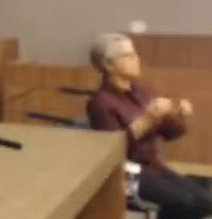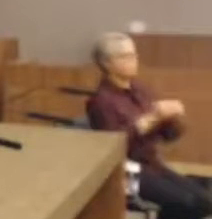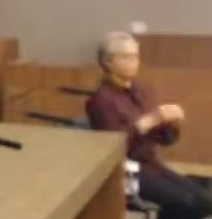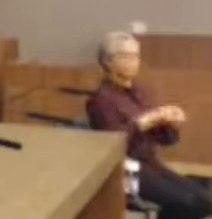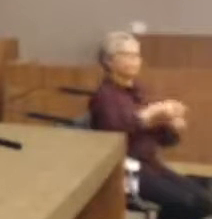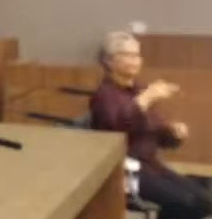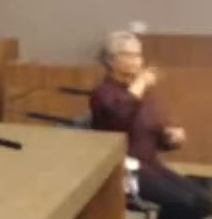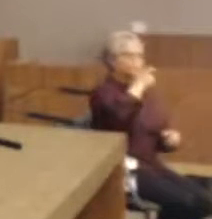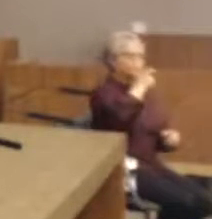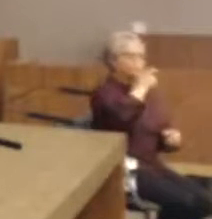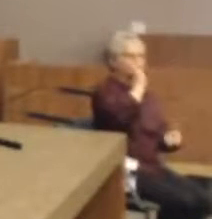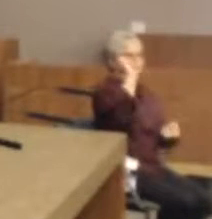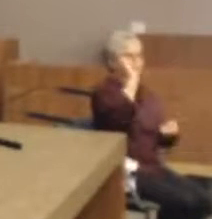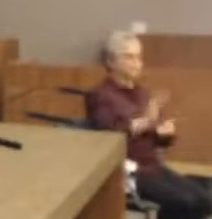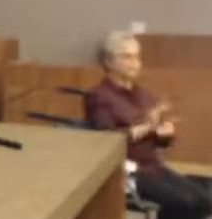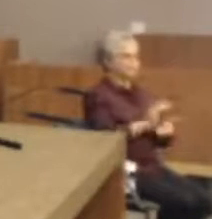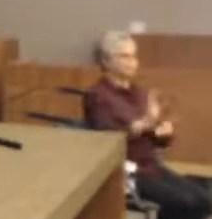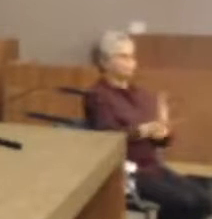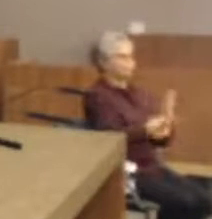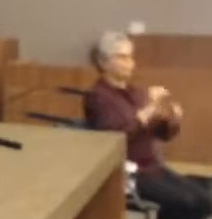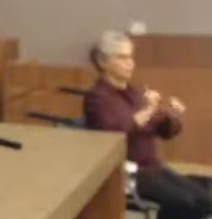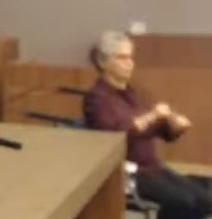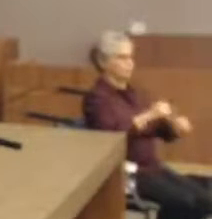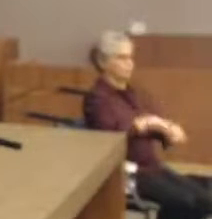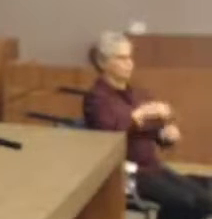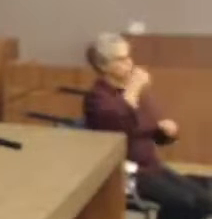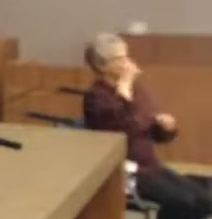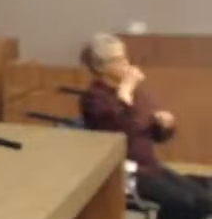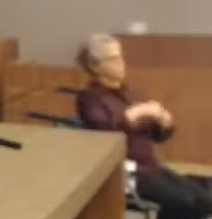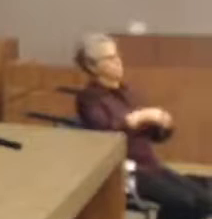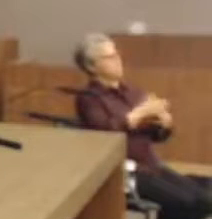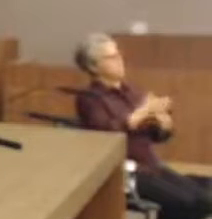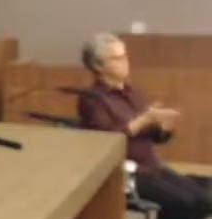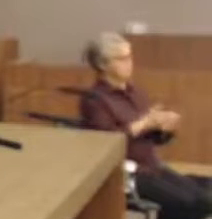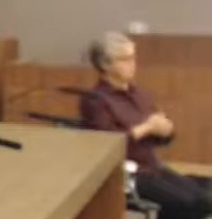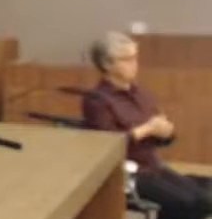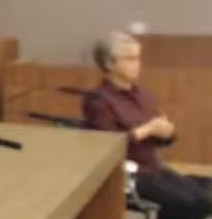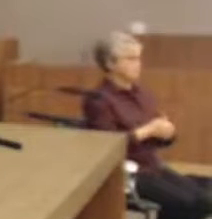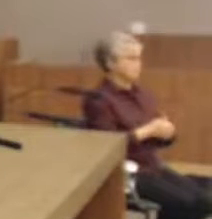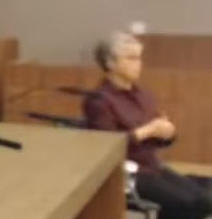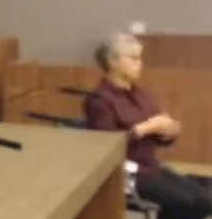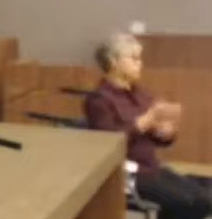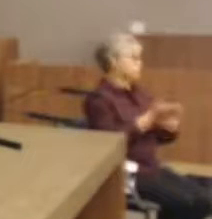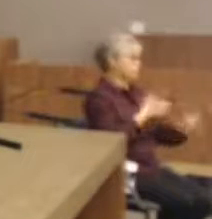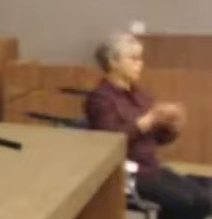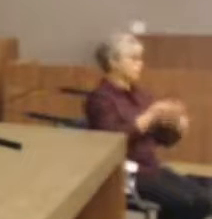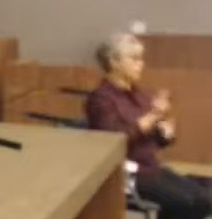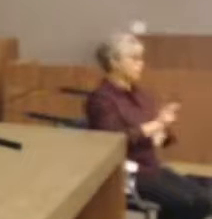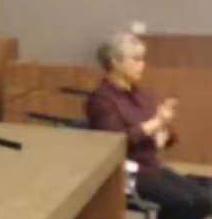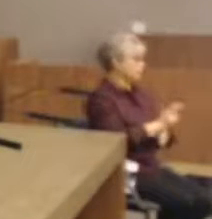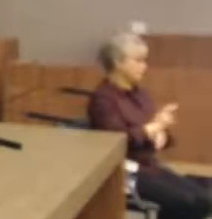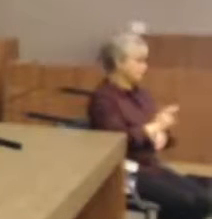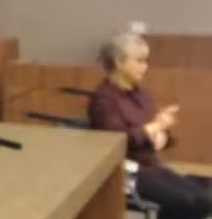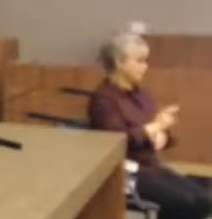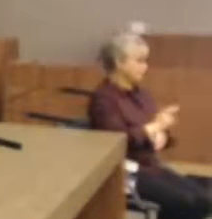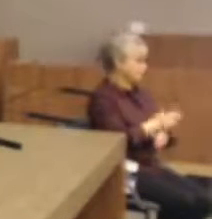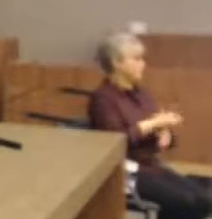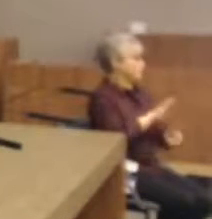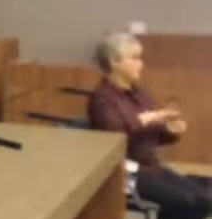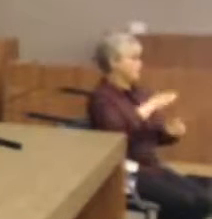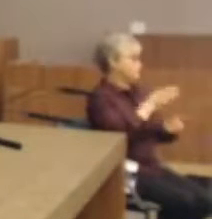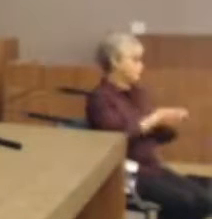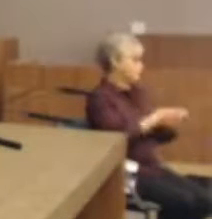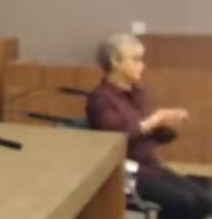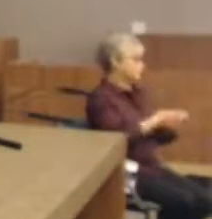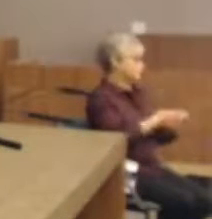the less capacity you have to recall those. The more substance you use and the kind of substance, the less ability you have to recall things. So they're